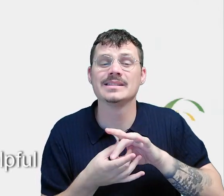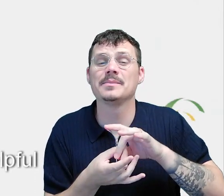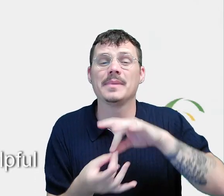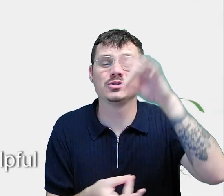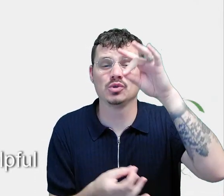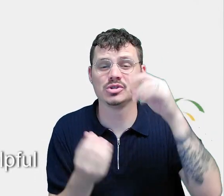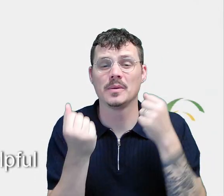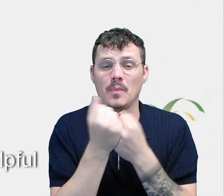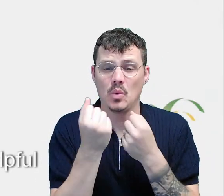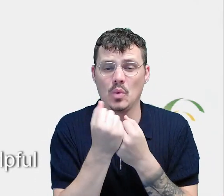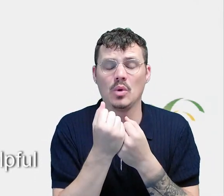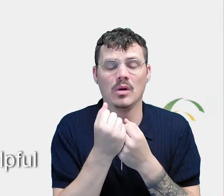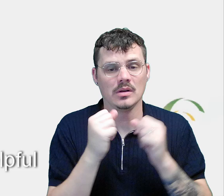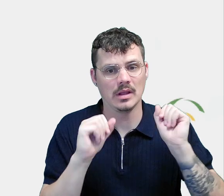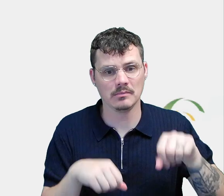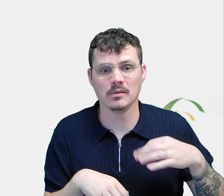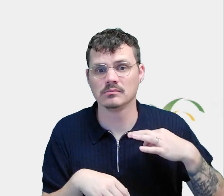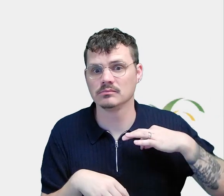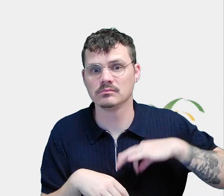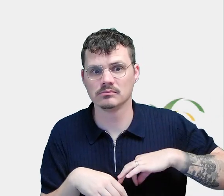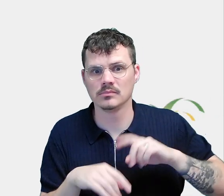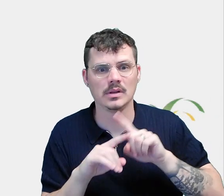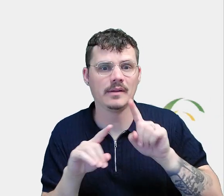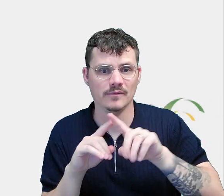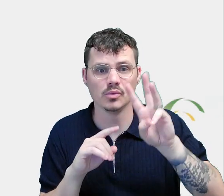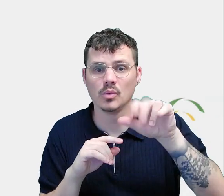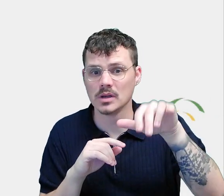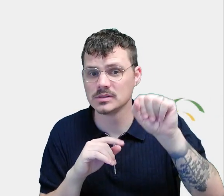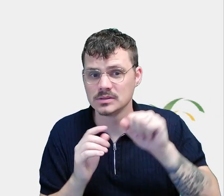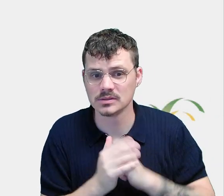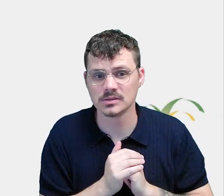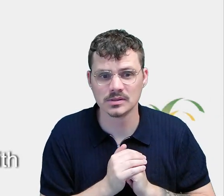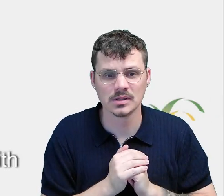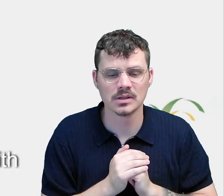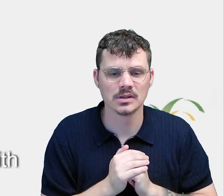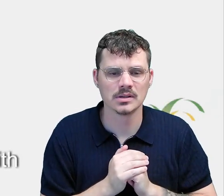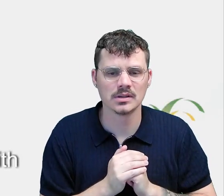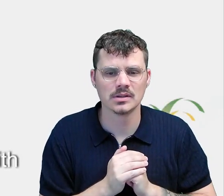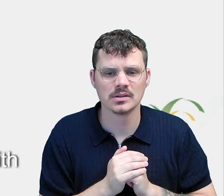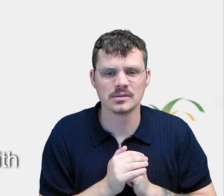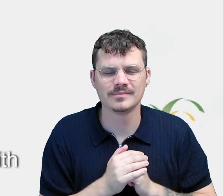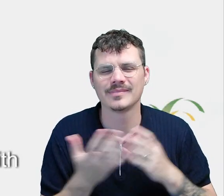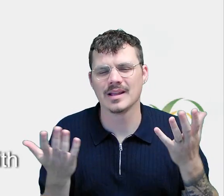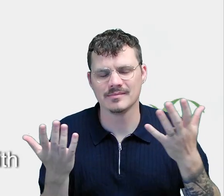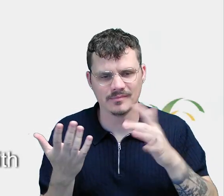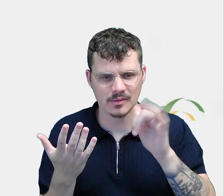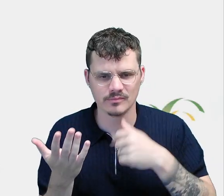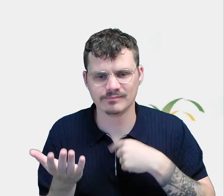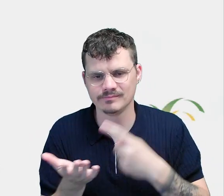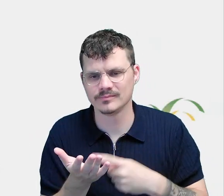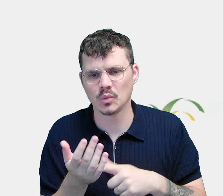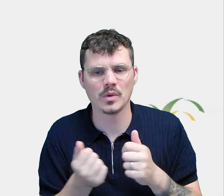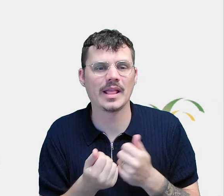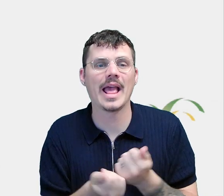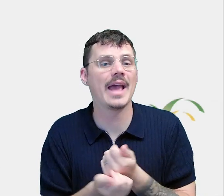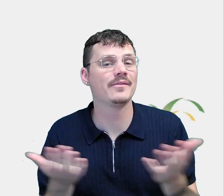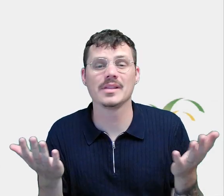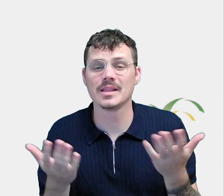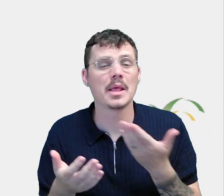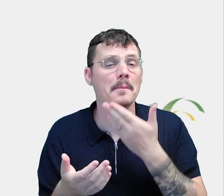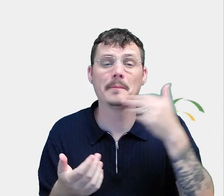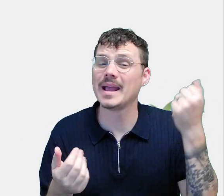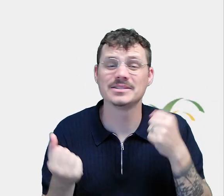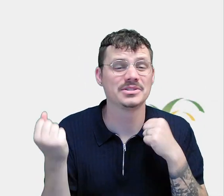Spiritual support can be extremely helpful in all kinds of different ways. And obviously, like we talk about with everything else, the